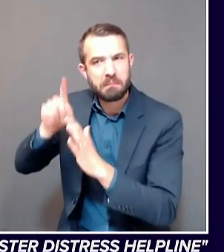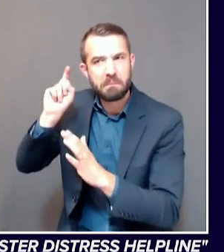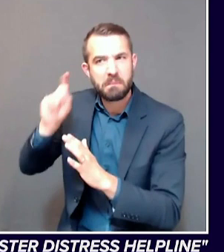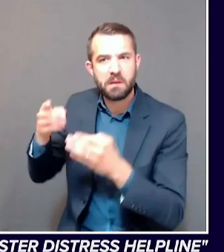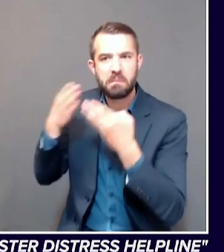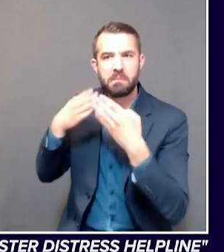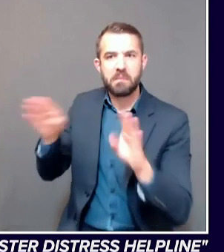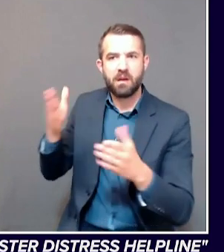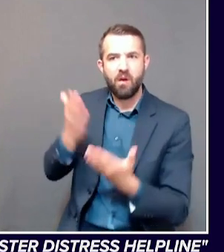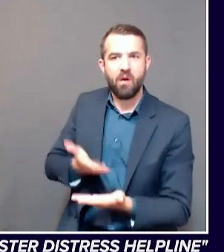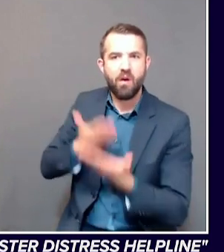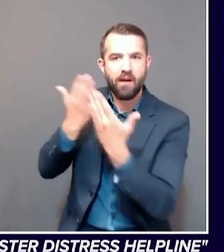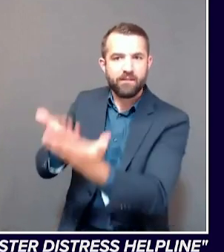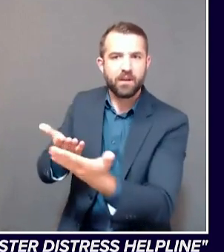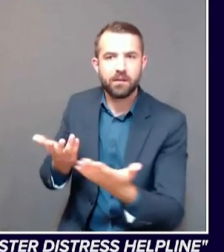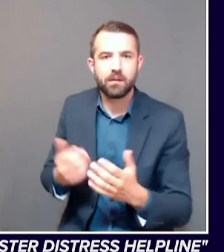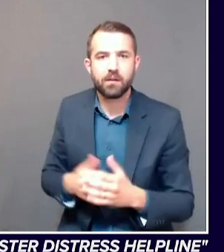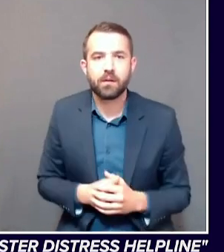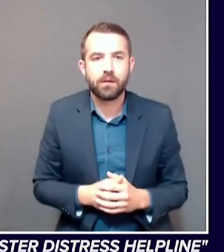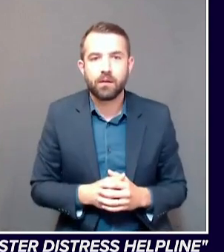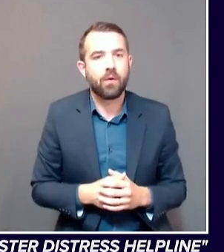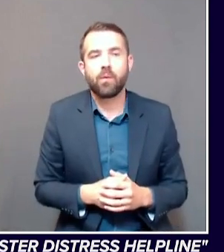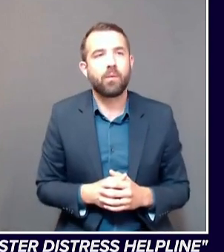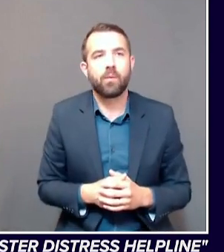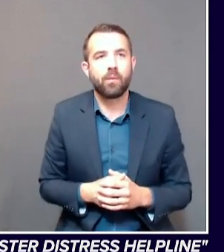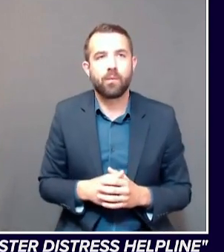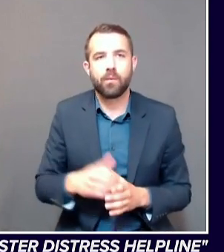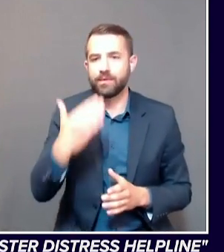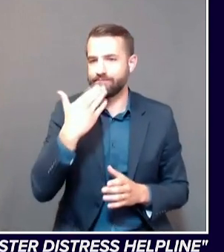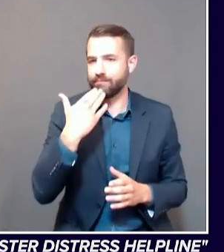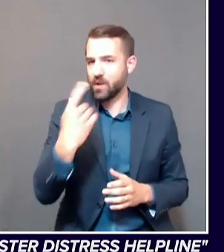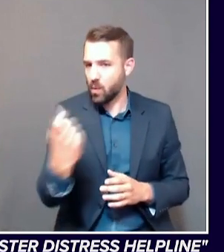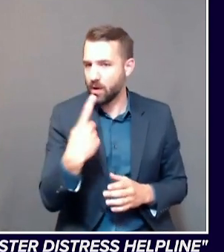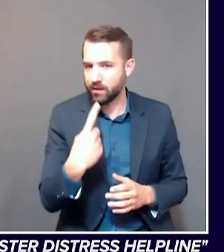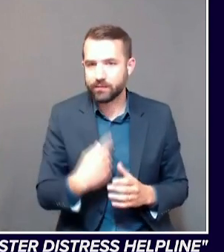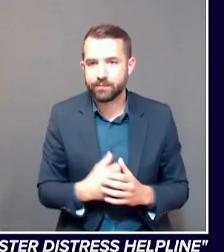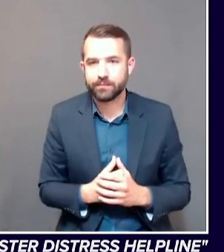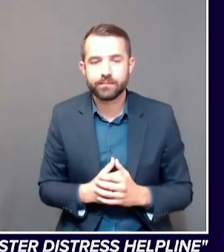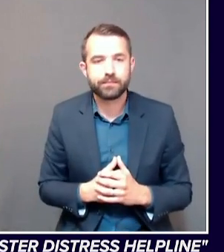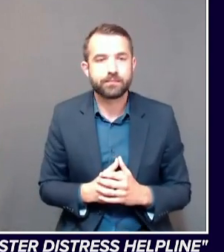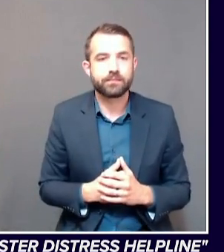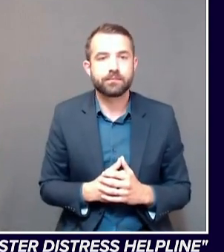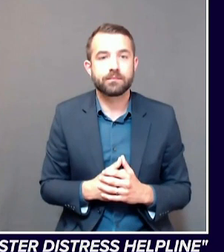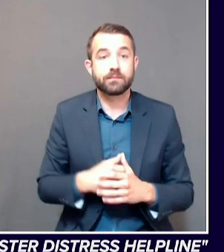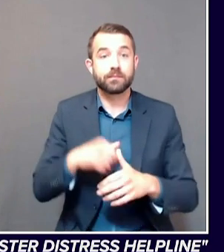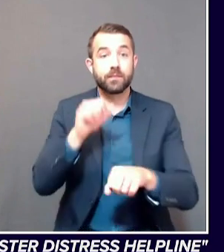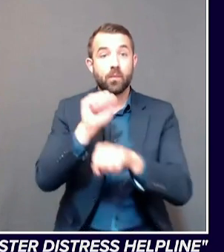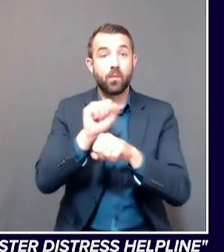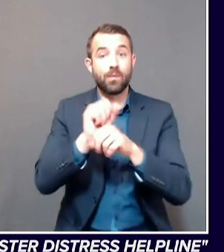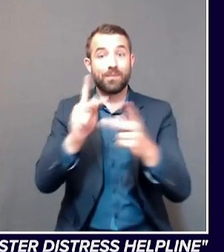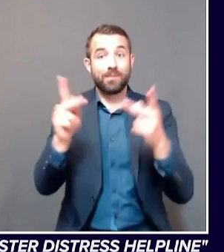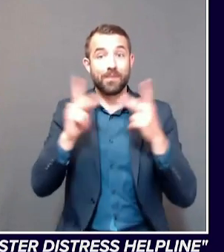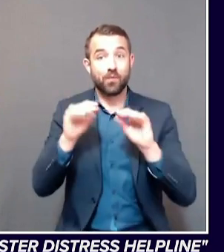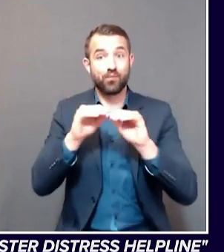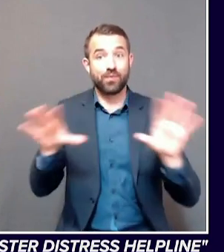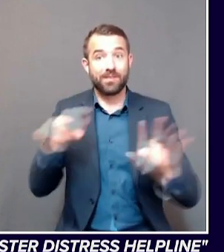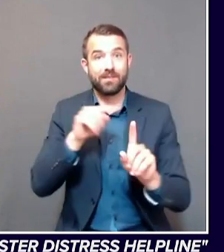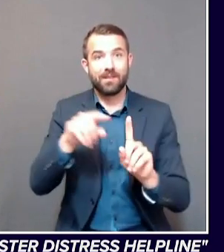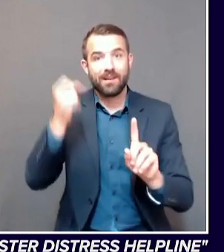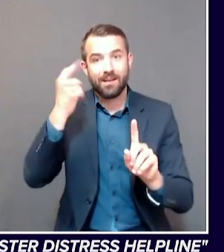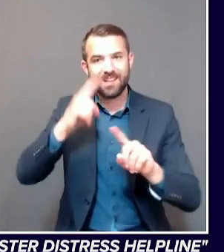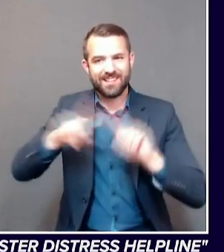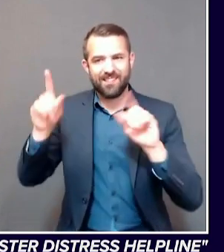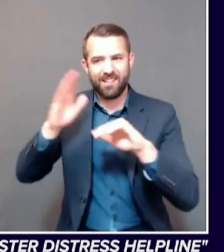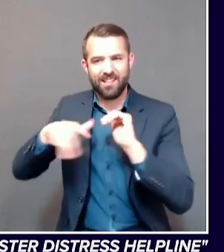general practice? No, I'm glad you raised that, Steve. No, when we look at workplace outbreaks, one of the first things that we ask